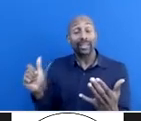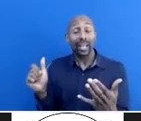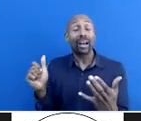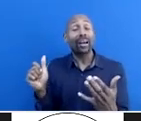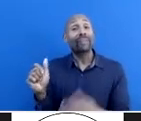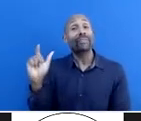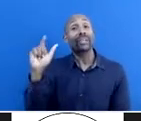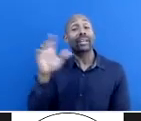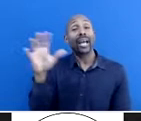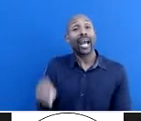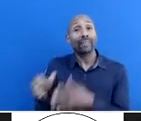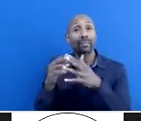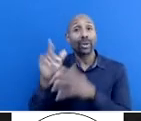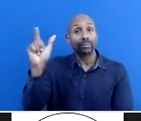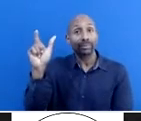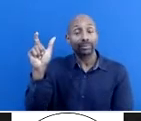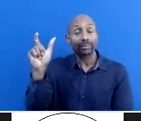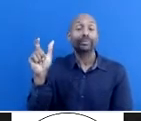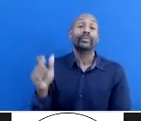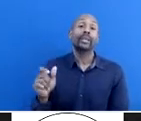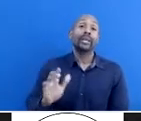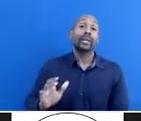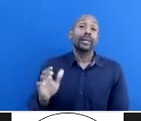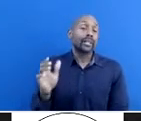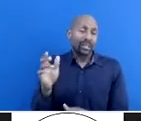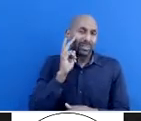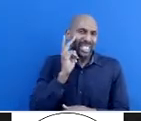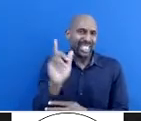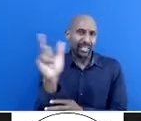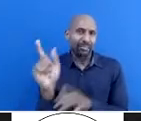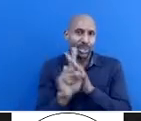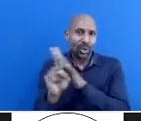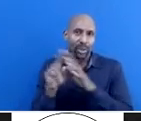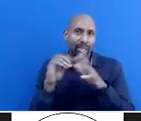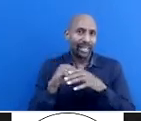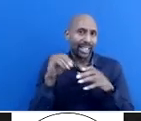of many of the pieces back there, but in subtle, powerful.